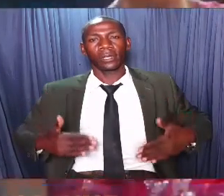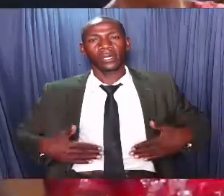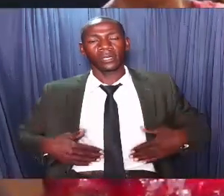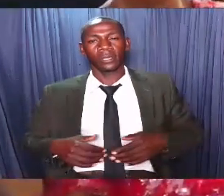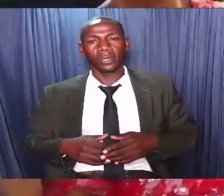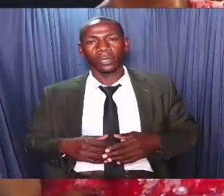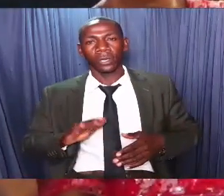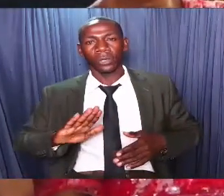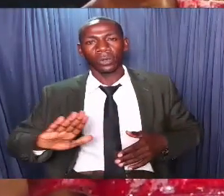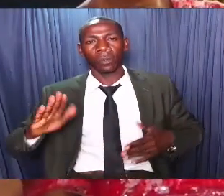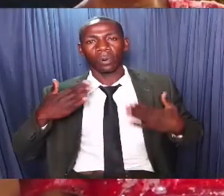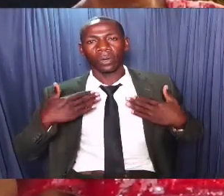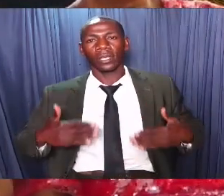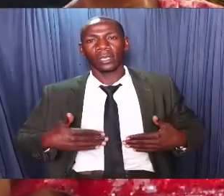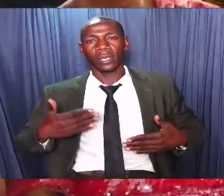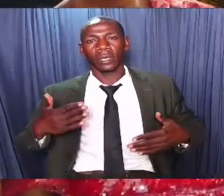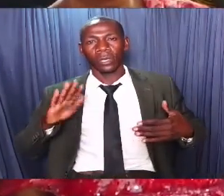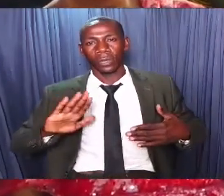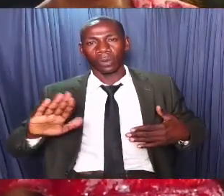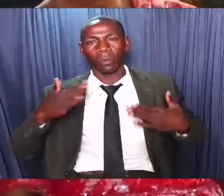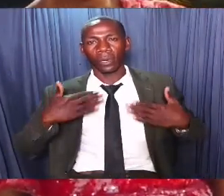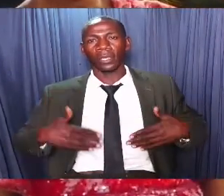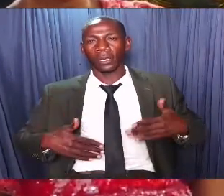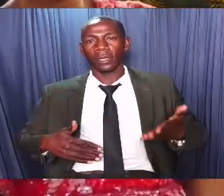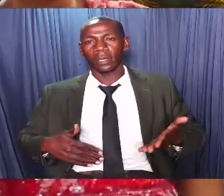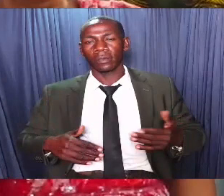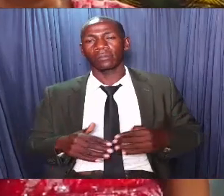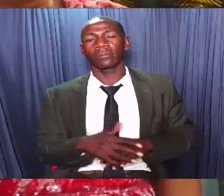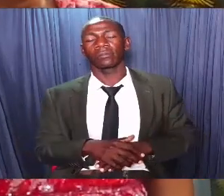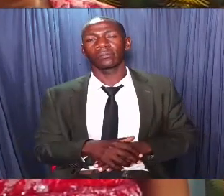works. Huu mwili wako huu. Your body here. Huu mwili wako huu. Your body here.